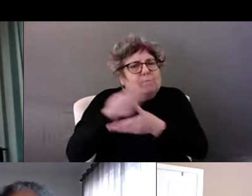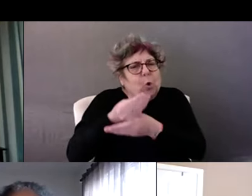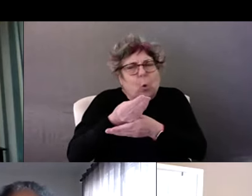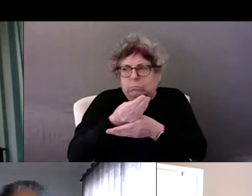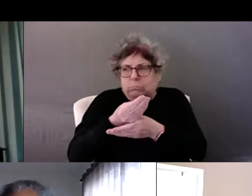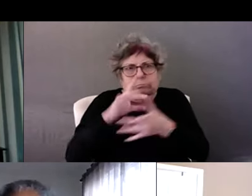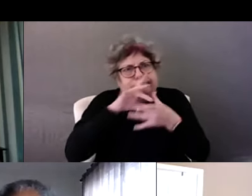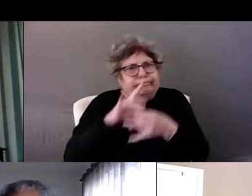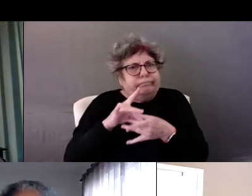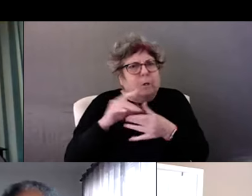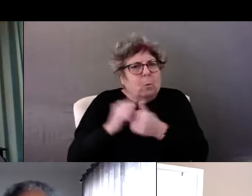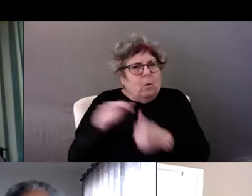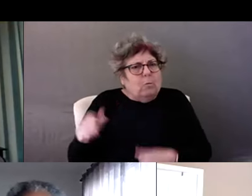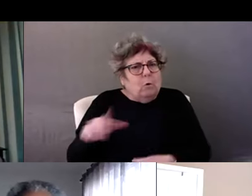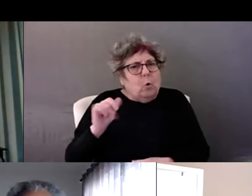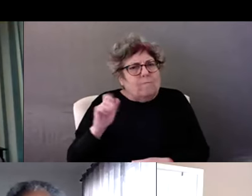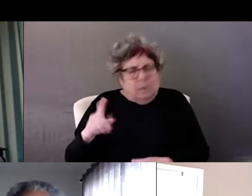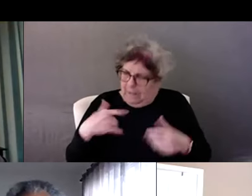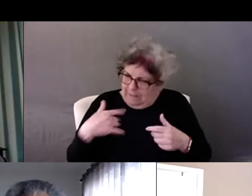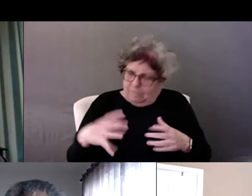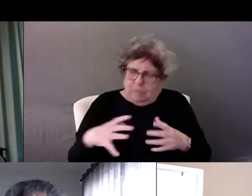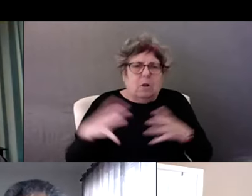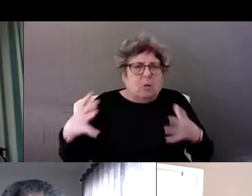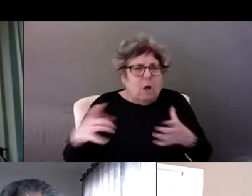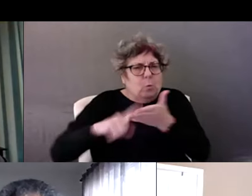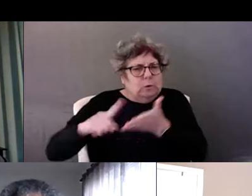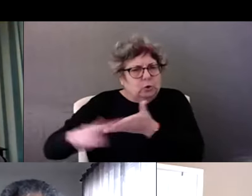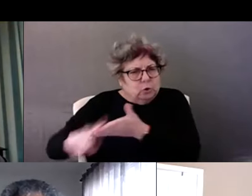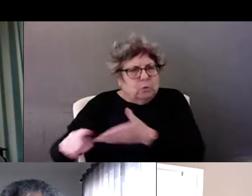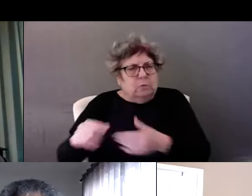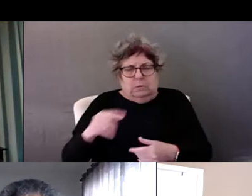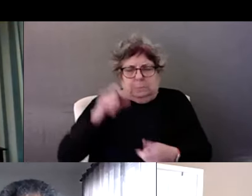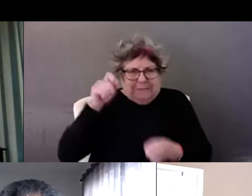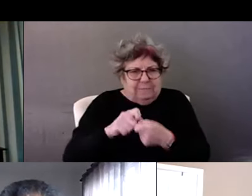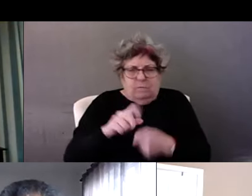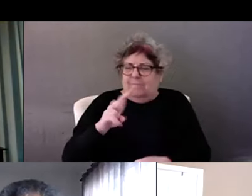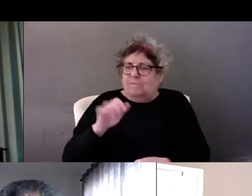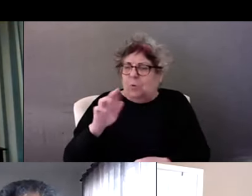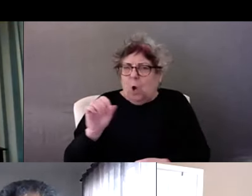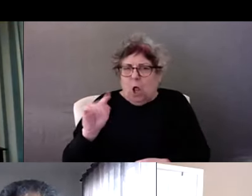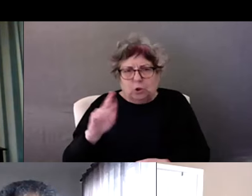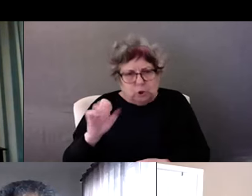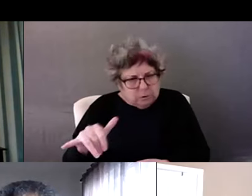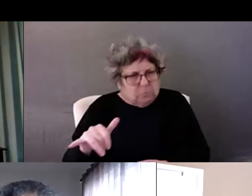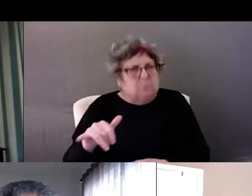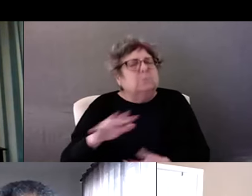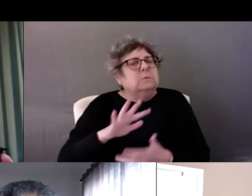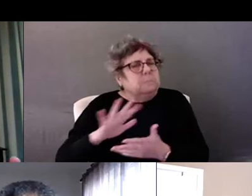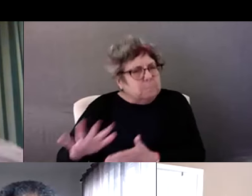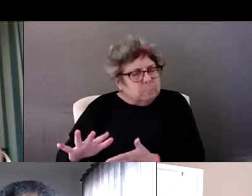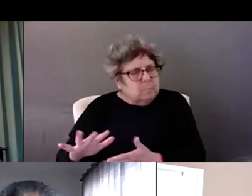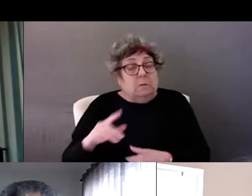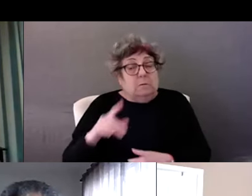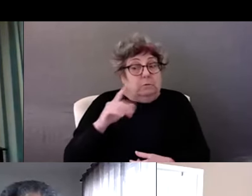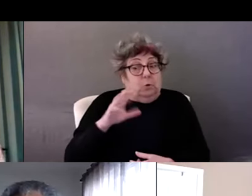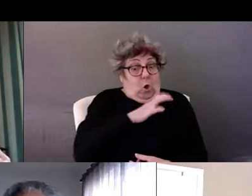topic because of expertise that we have scientifically in virology and vaccinology and whatnot. And so we were actually asked by